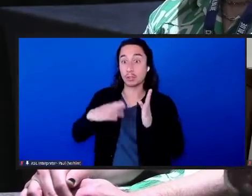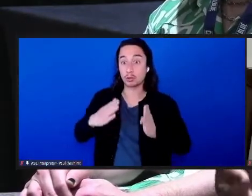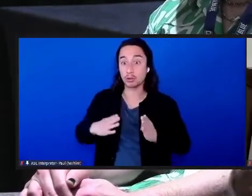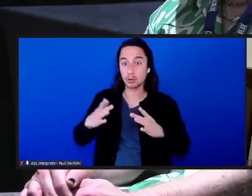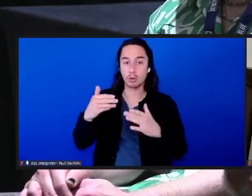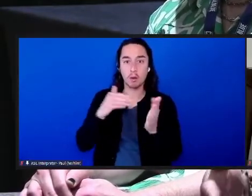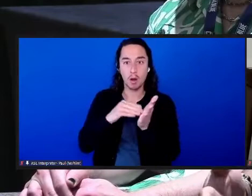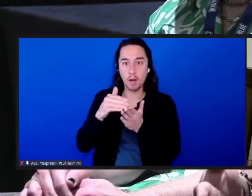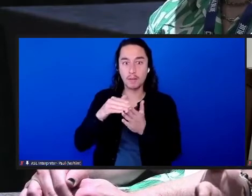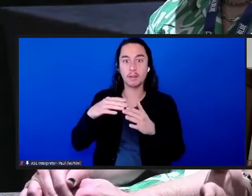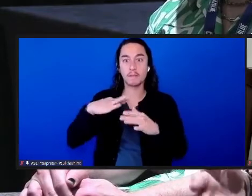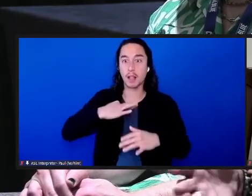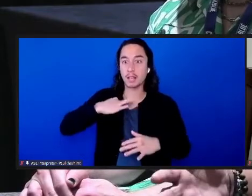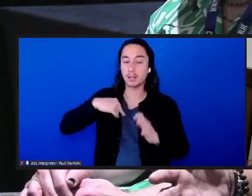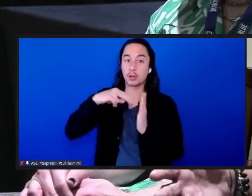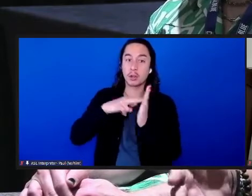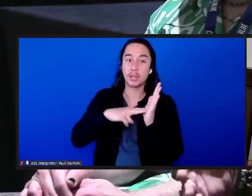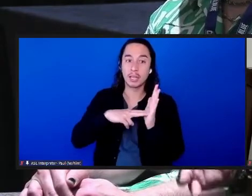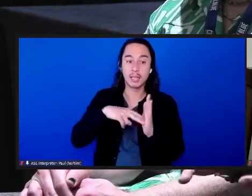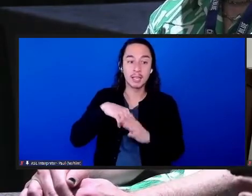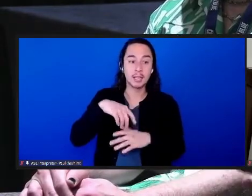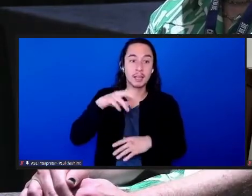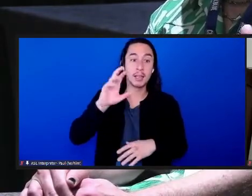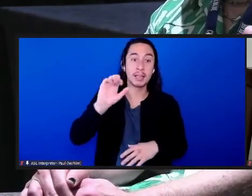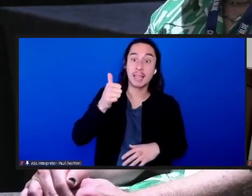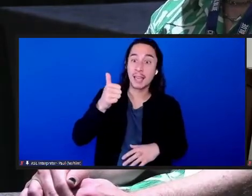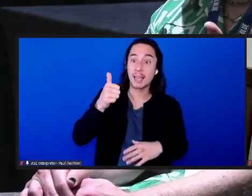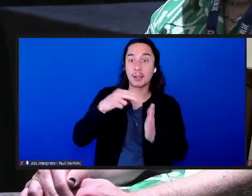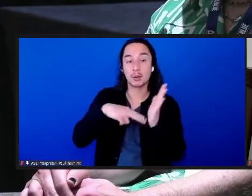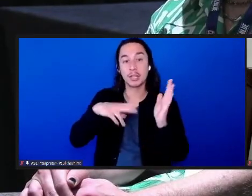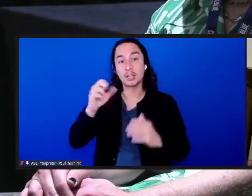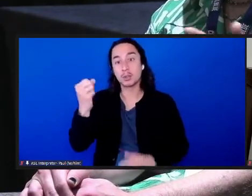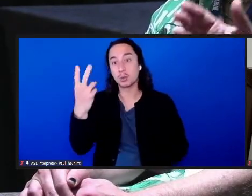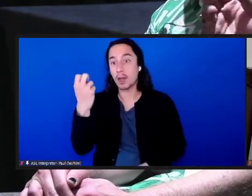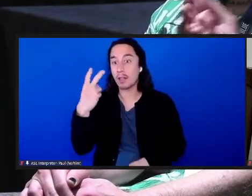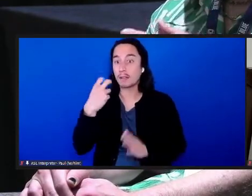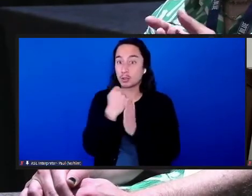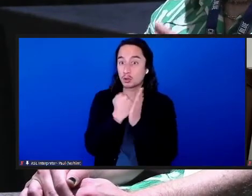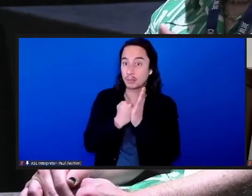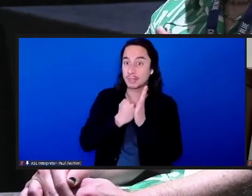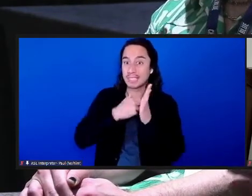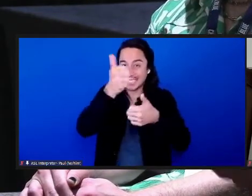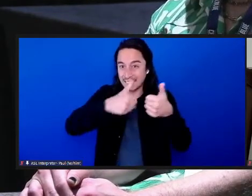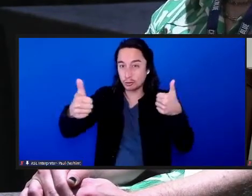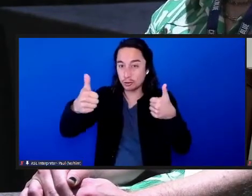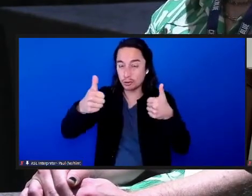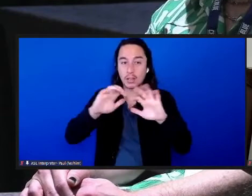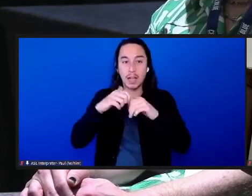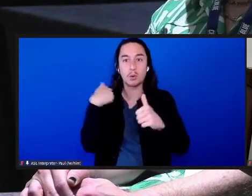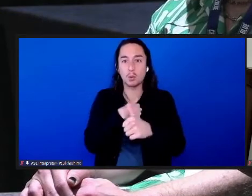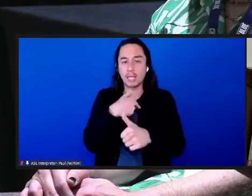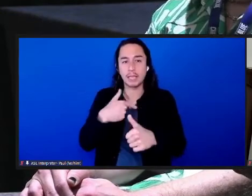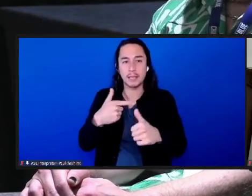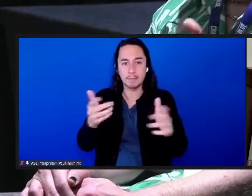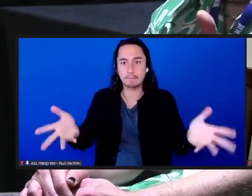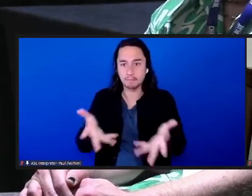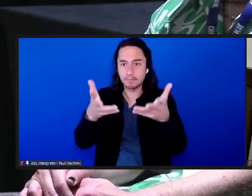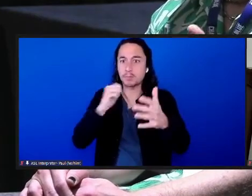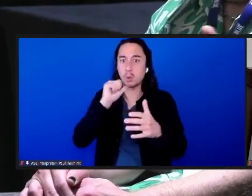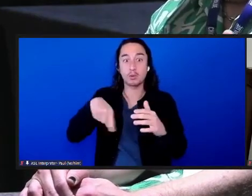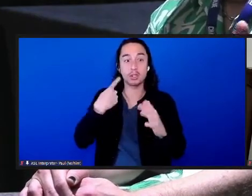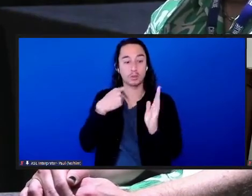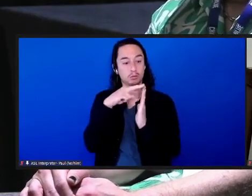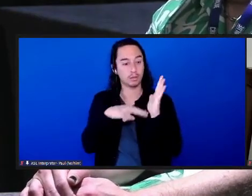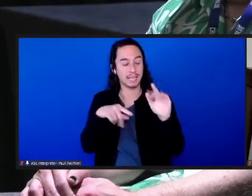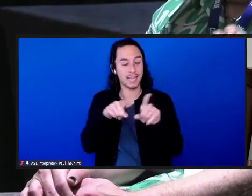read 10, 12 scripts each. How do we embolden them not just to look at a piece in two dimensions, but